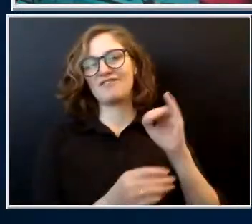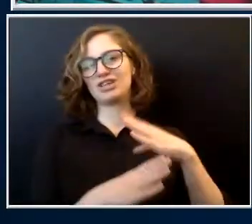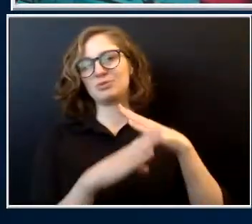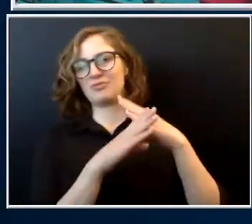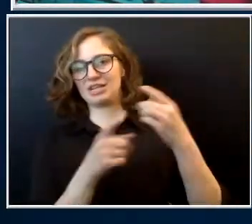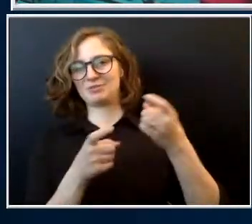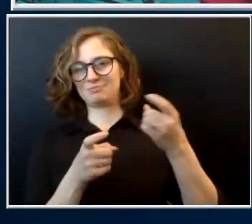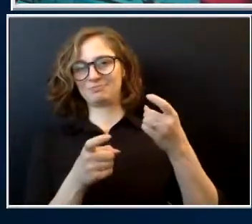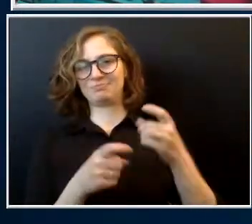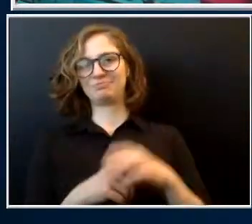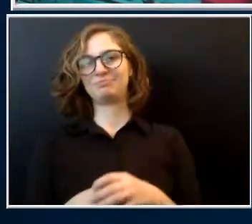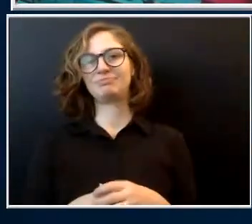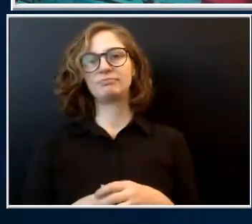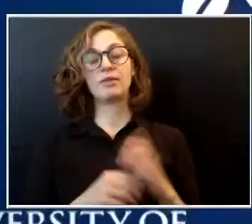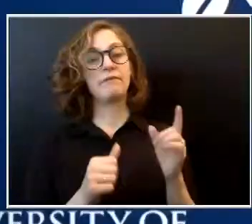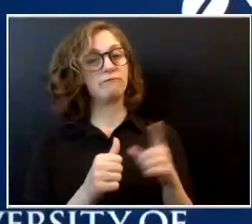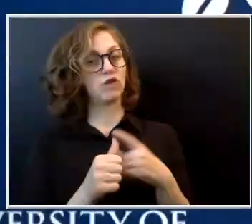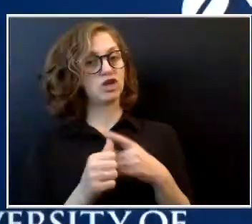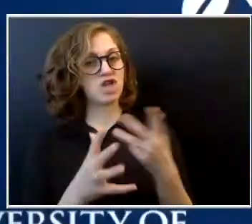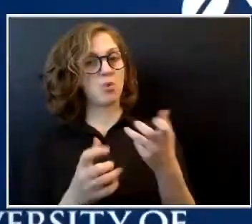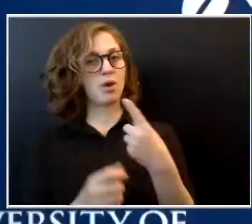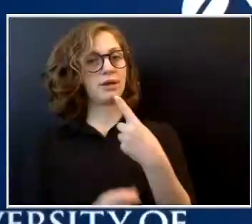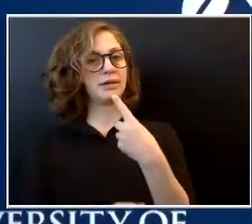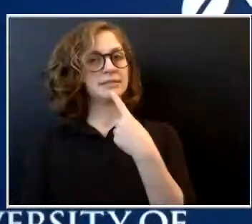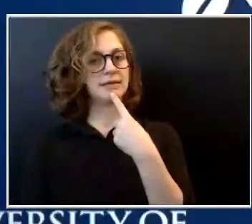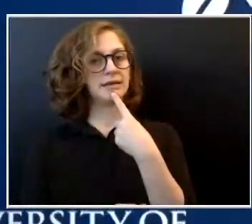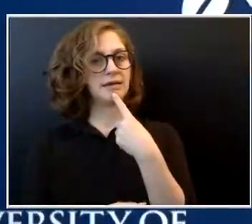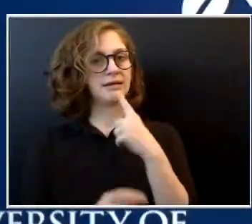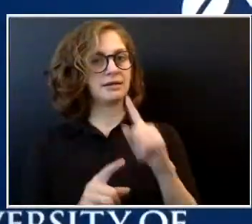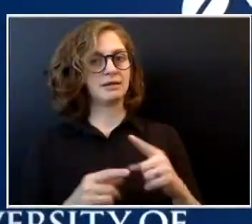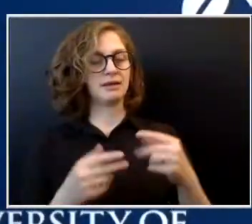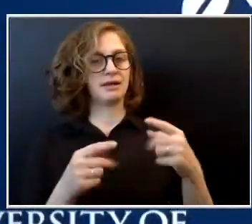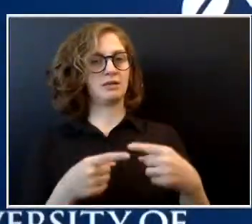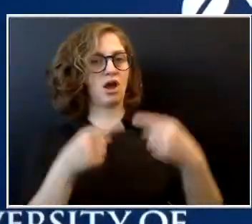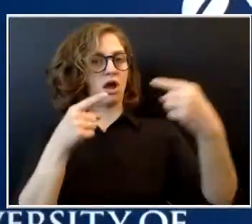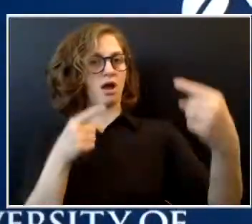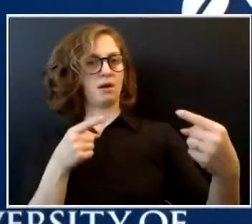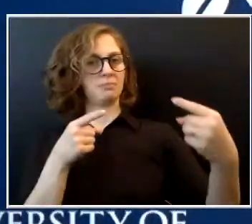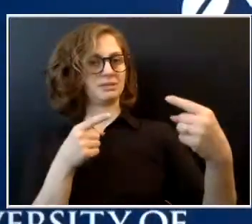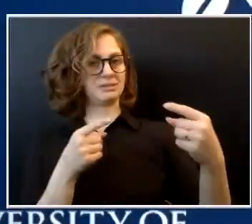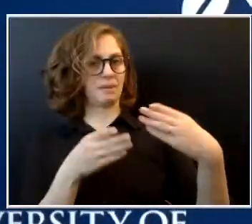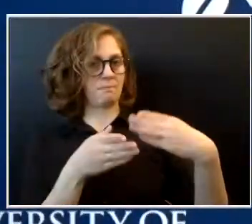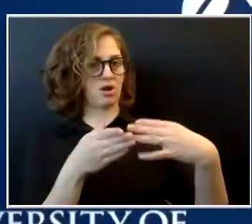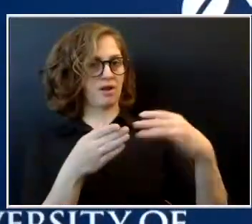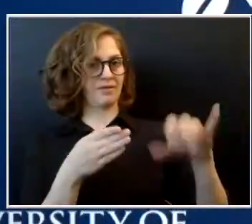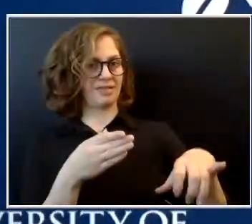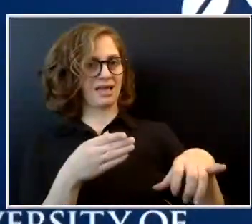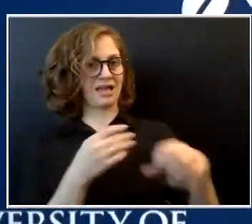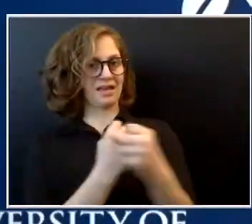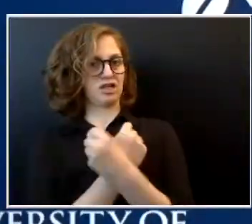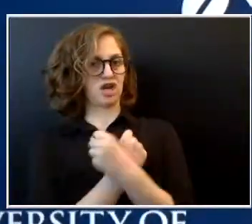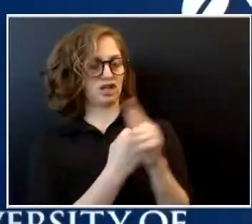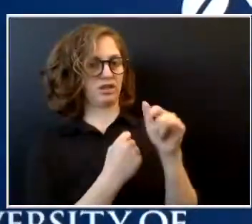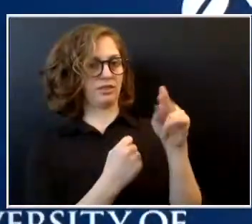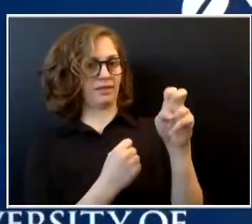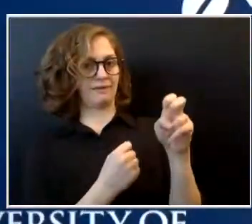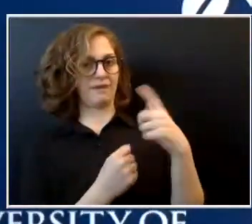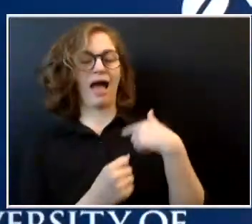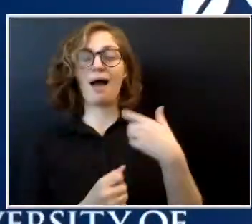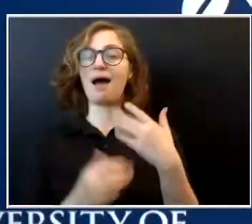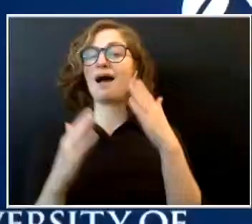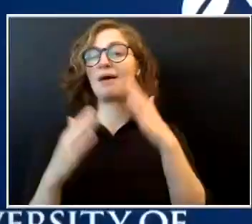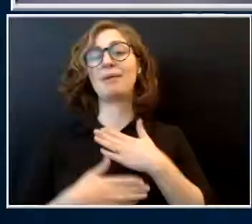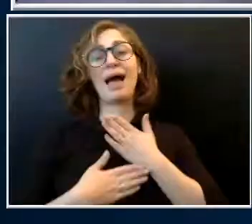to say first, though, I think the flip side of that, having Dr. Love, I'm just happy my last name isn't syphilis. So I think there are